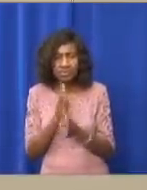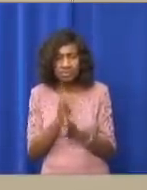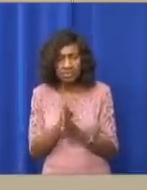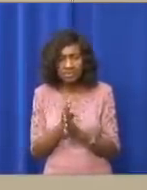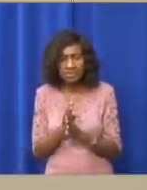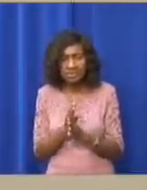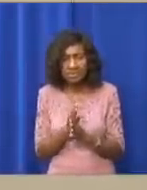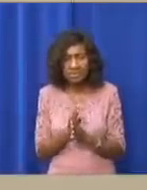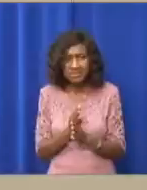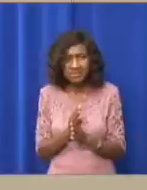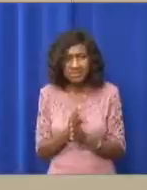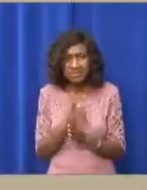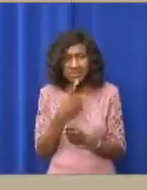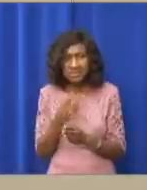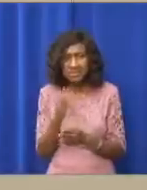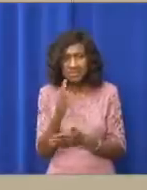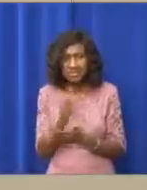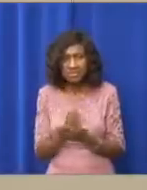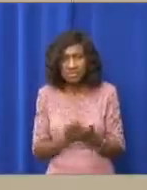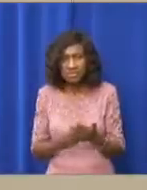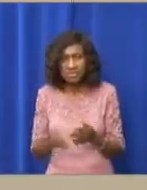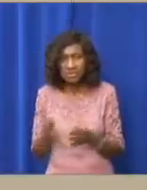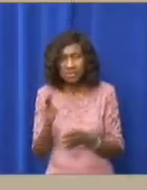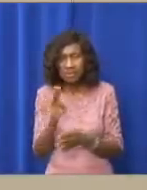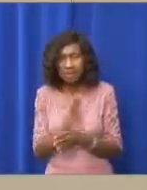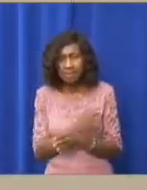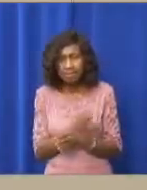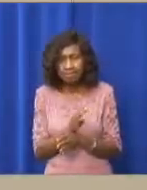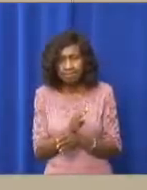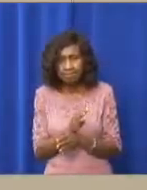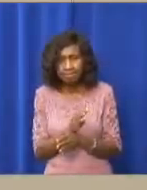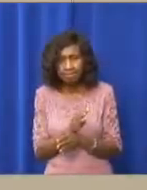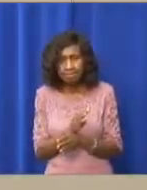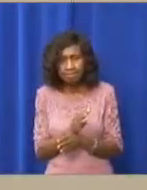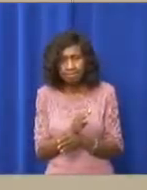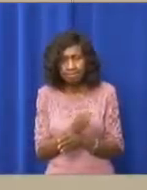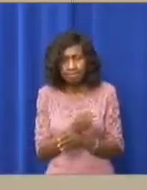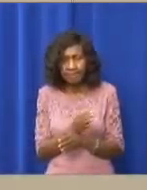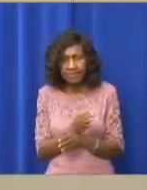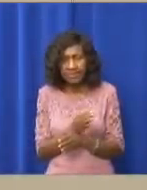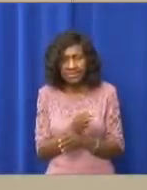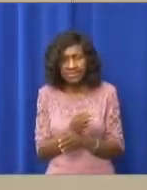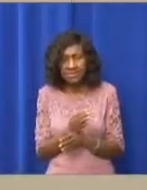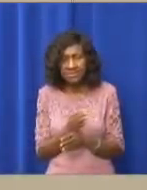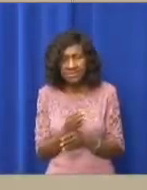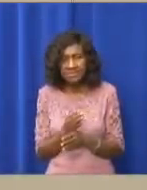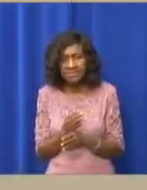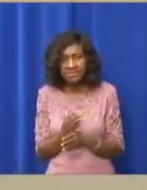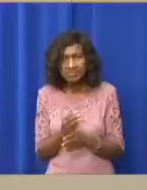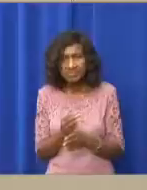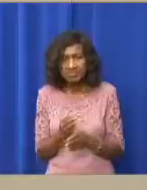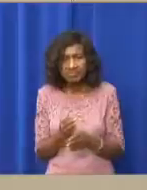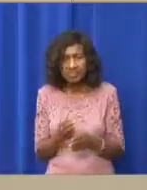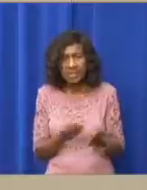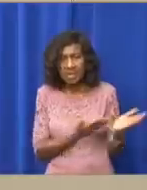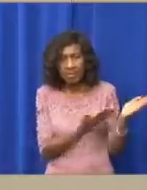of companies have contracts to transport school children on behalf of the Cayman Islands